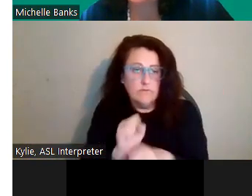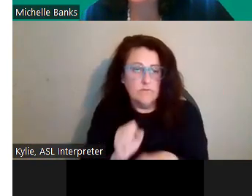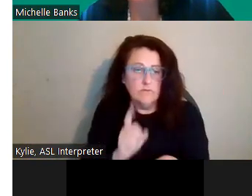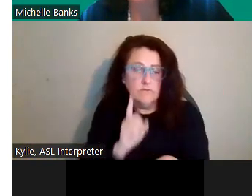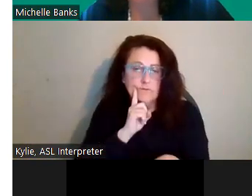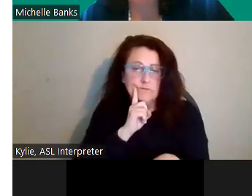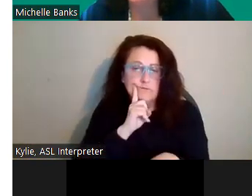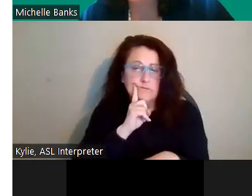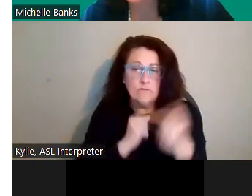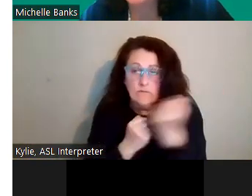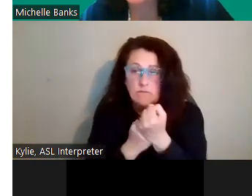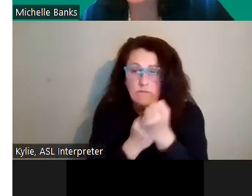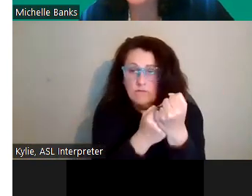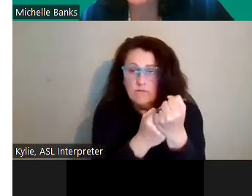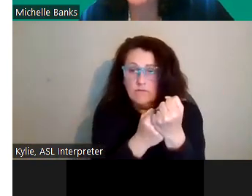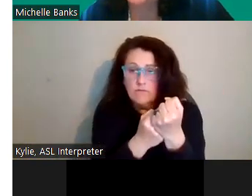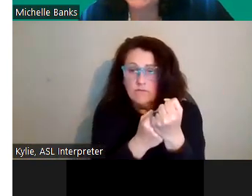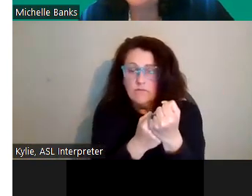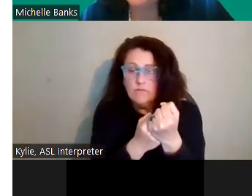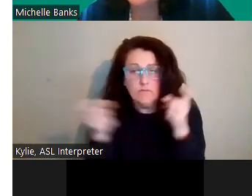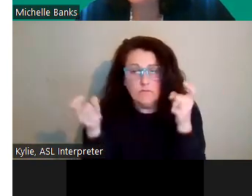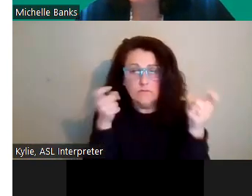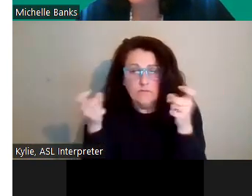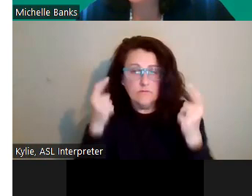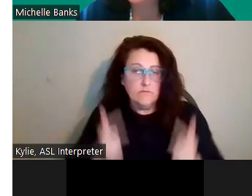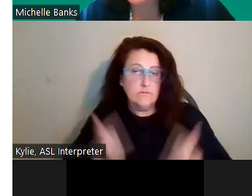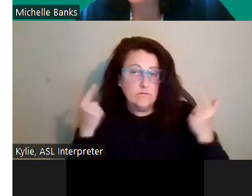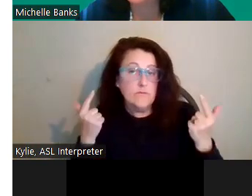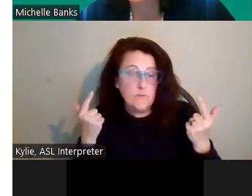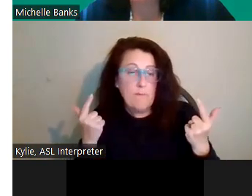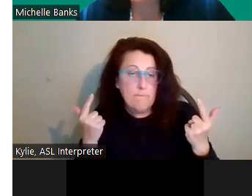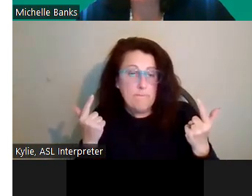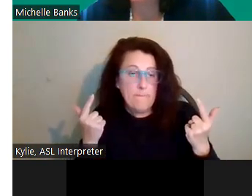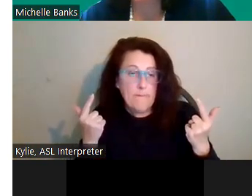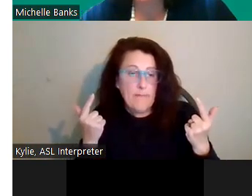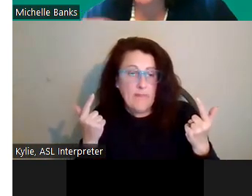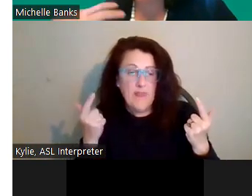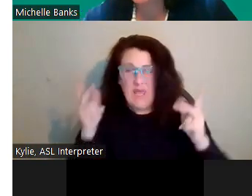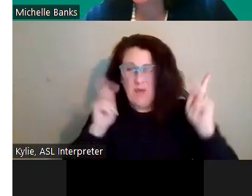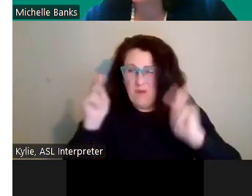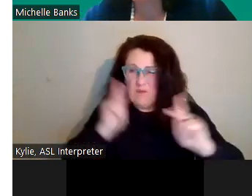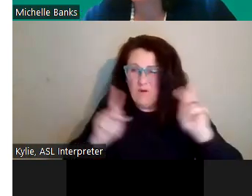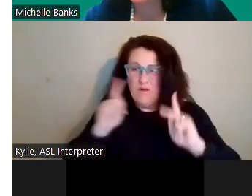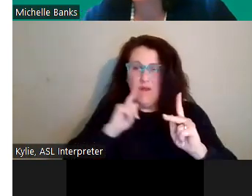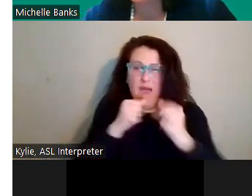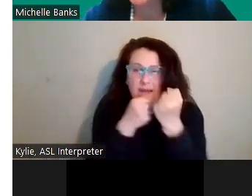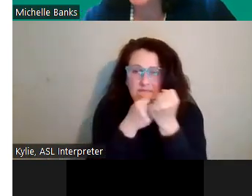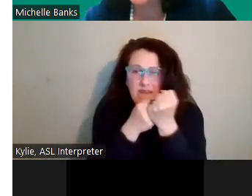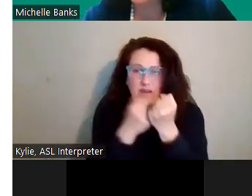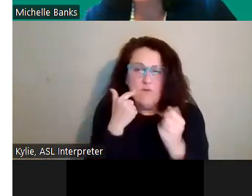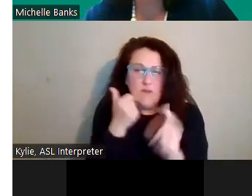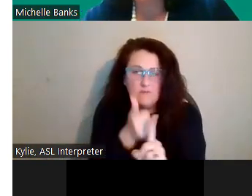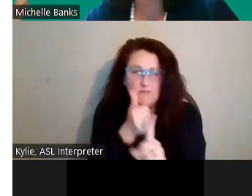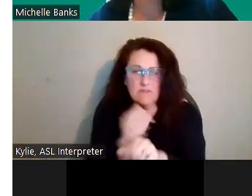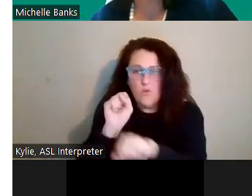self-advocacy, the ability to direct one's own life. And we know that people need to advocate for themselves at